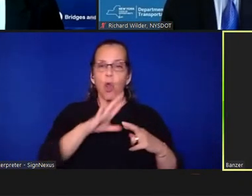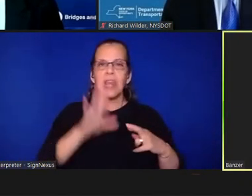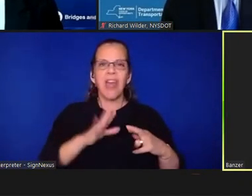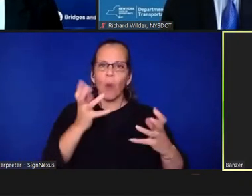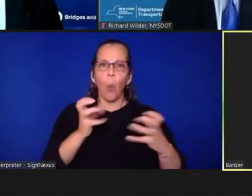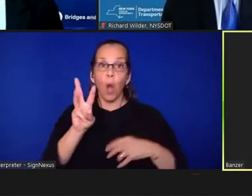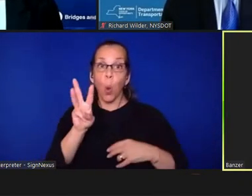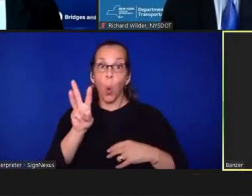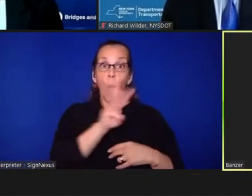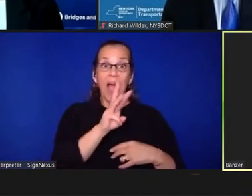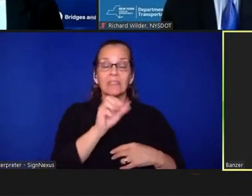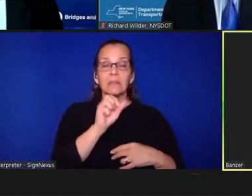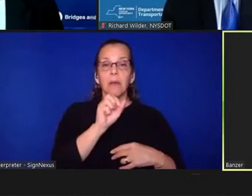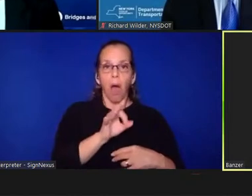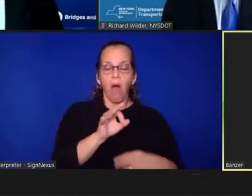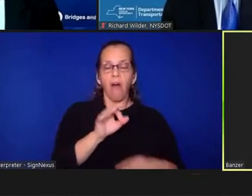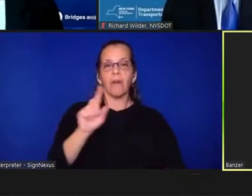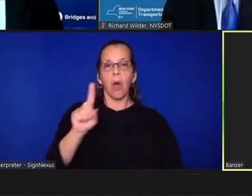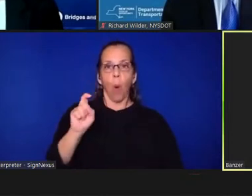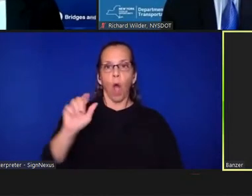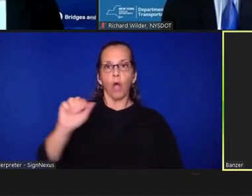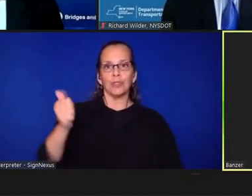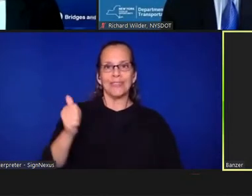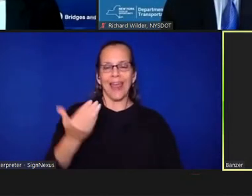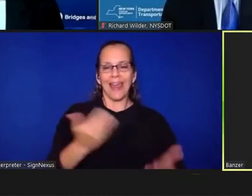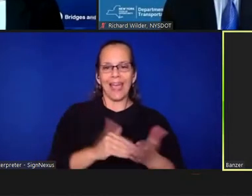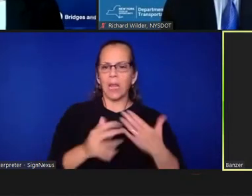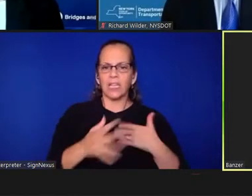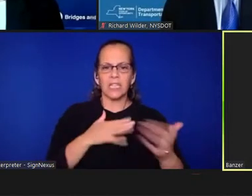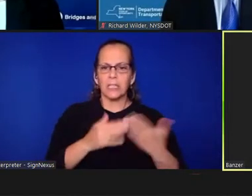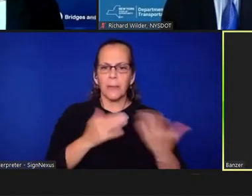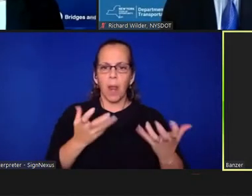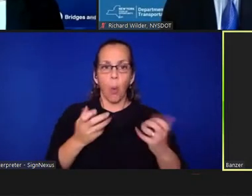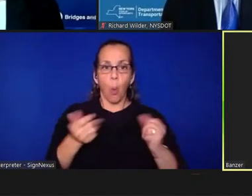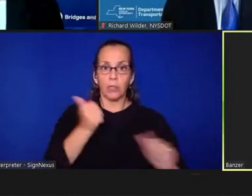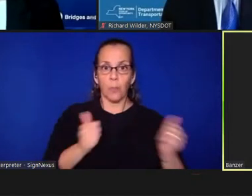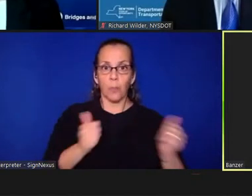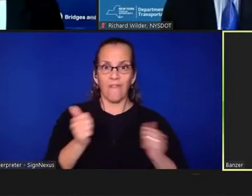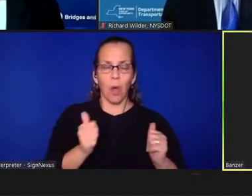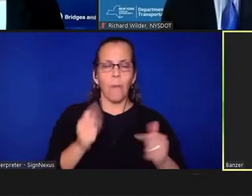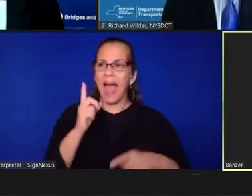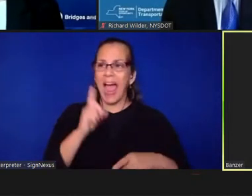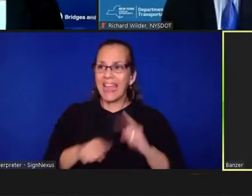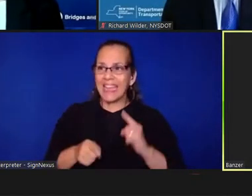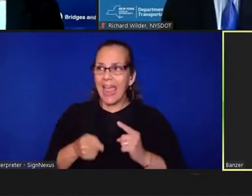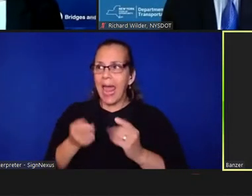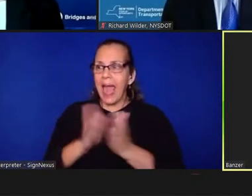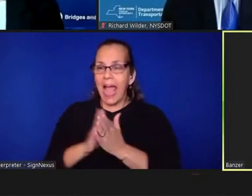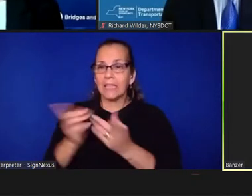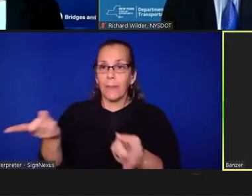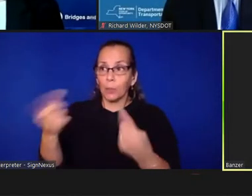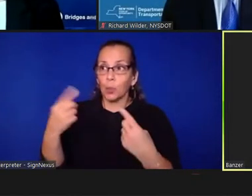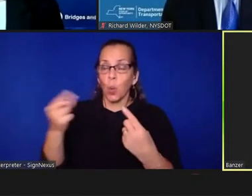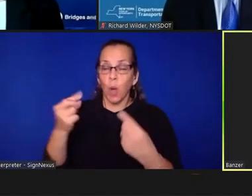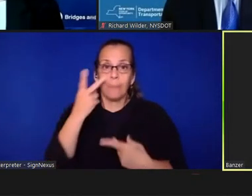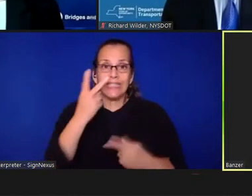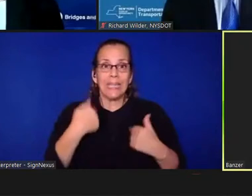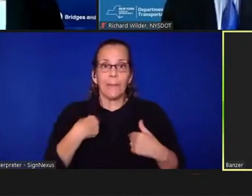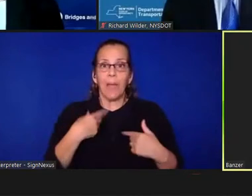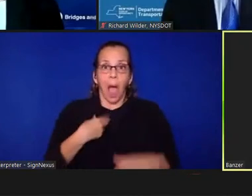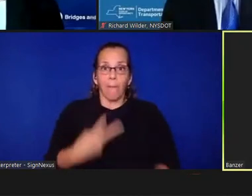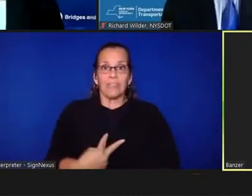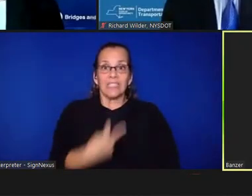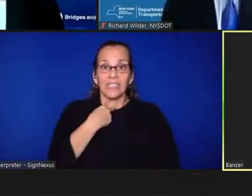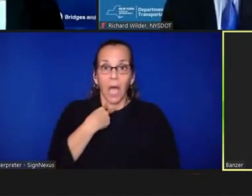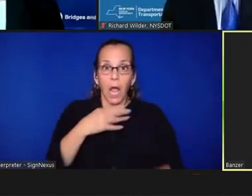again doesn't matter what I'm trying to do will perform I can't get anybody to go anywhere to go anywhere near the city and I'm stuck out on this island